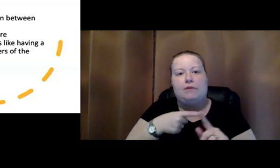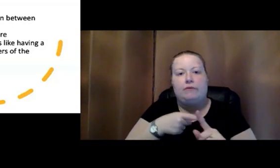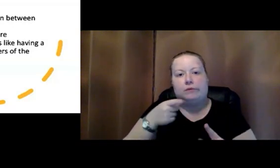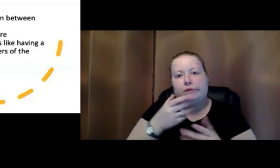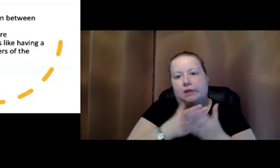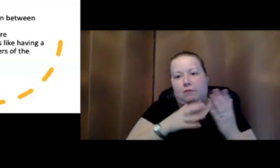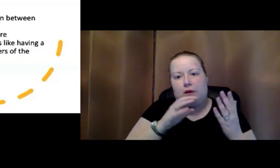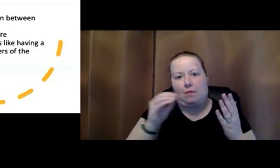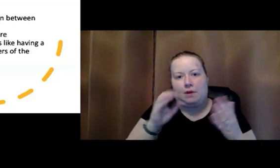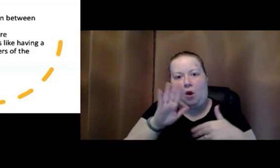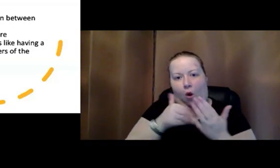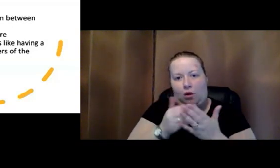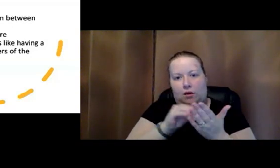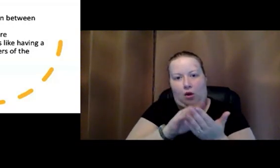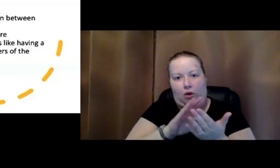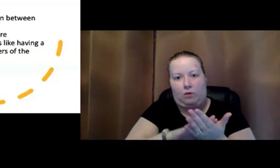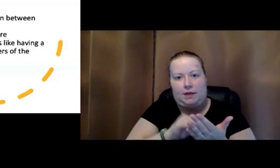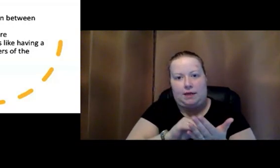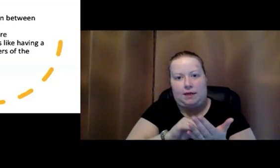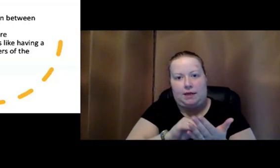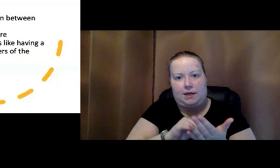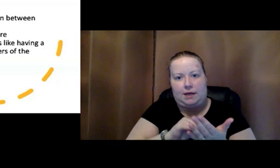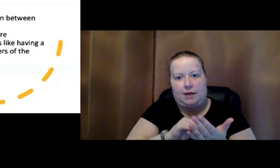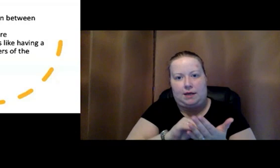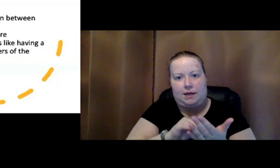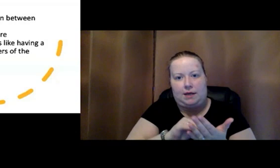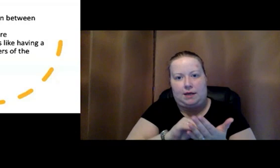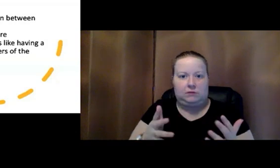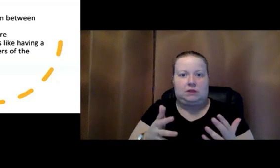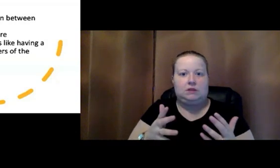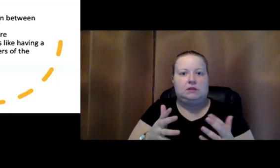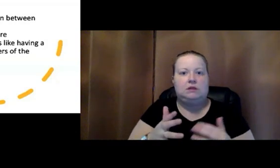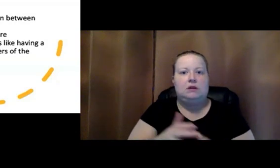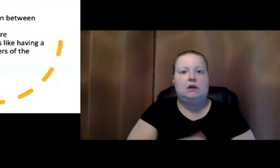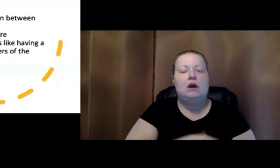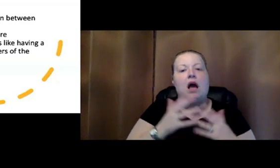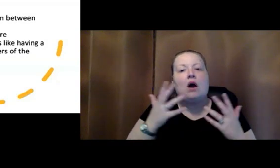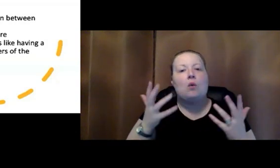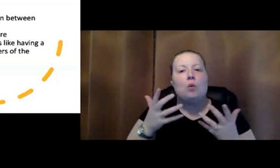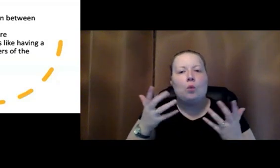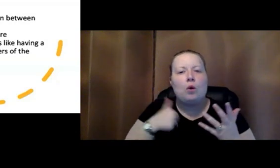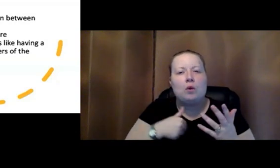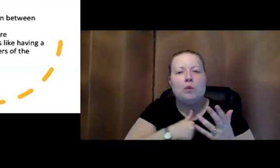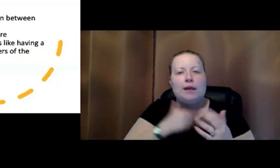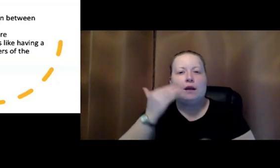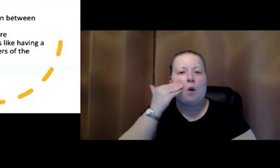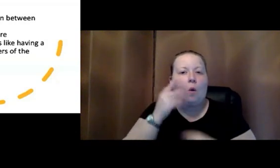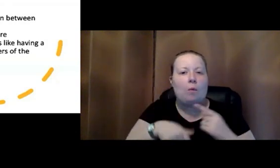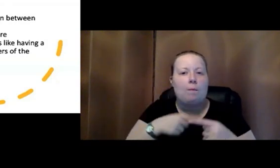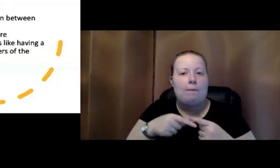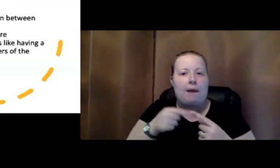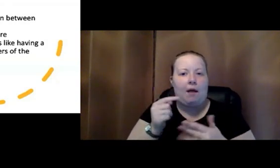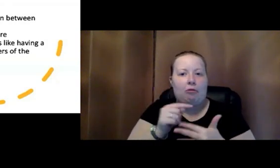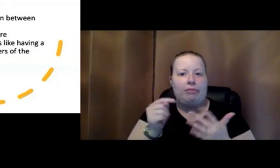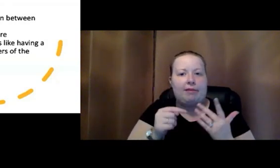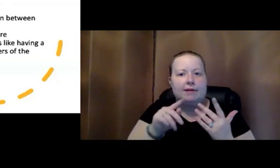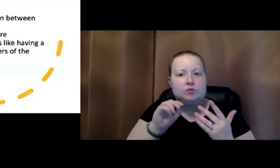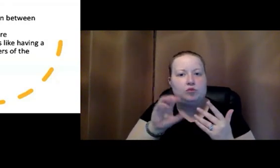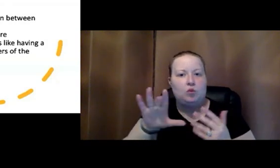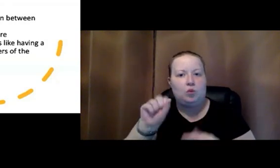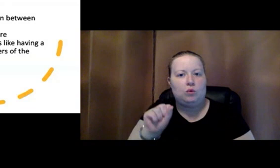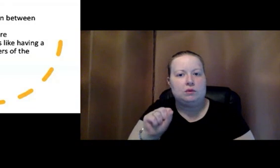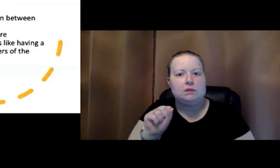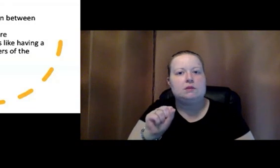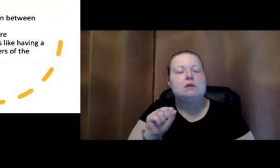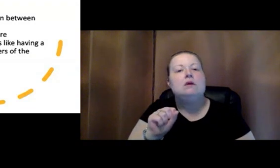company, all new documentation at great expense. So what do we actually know about these tools, and what can we do over time